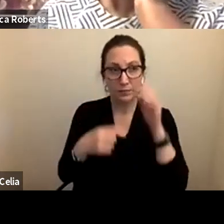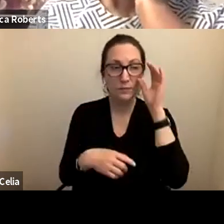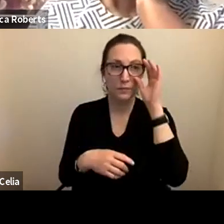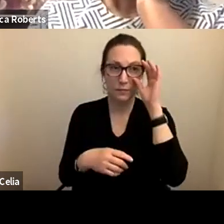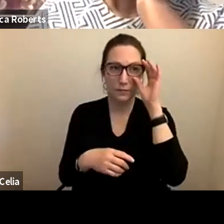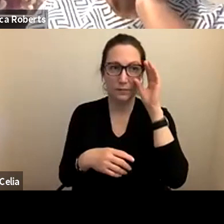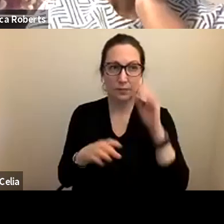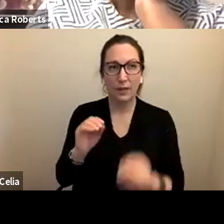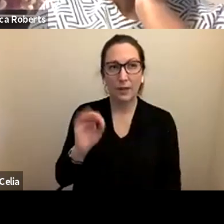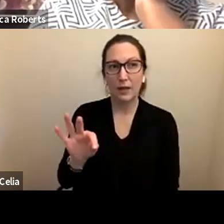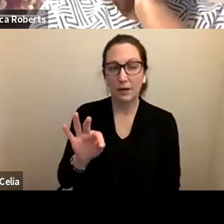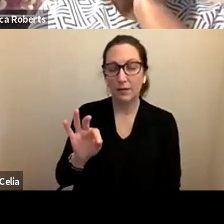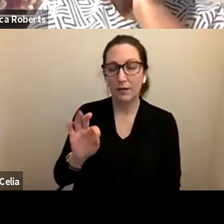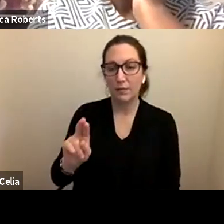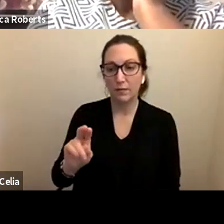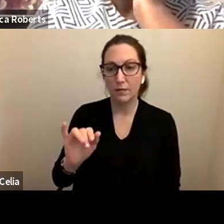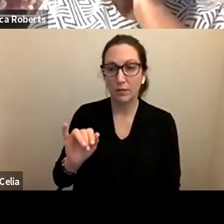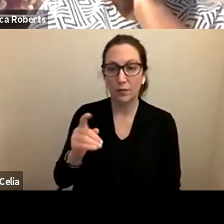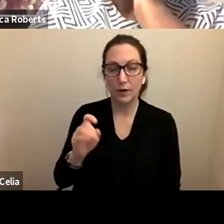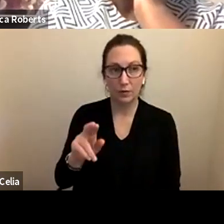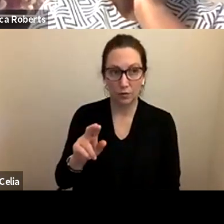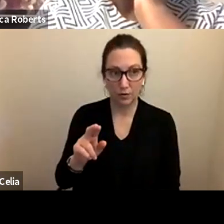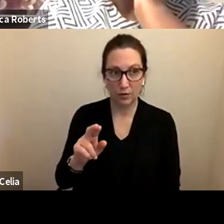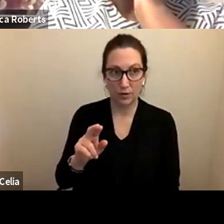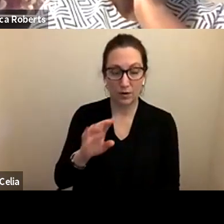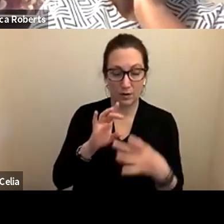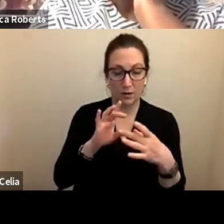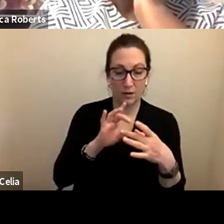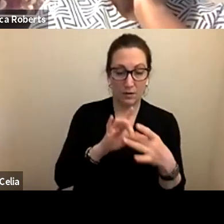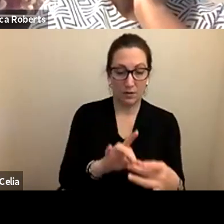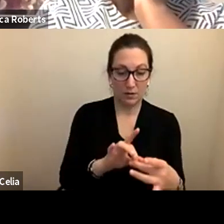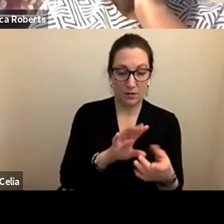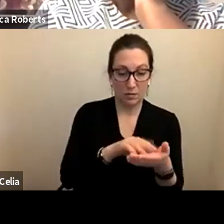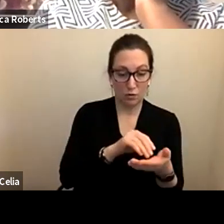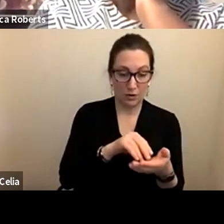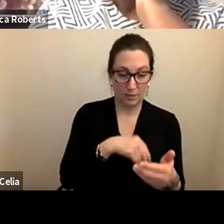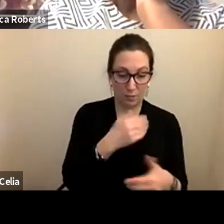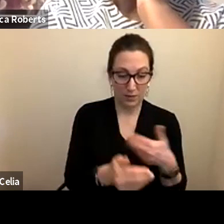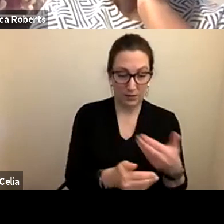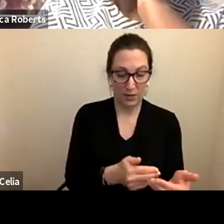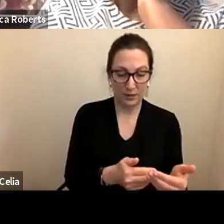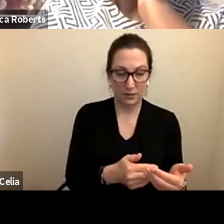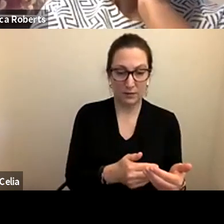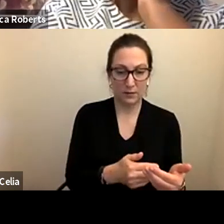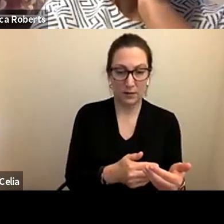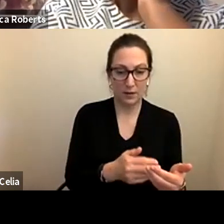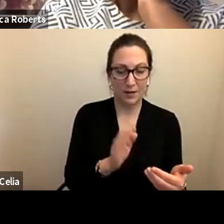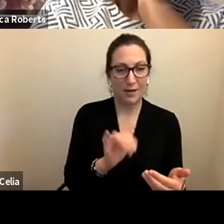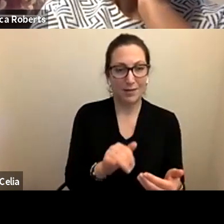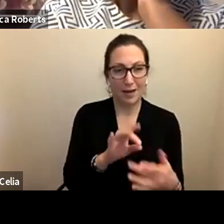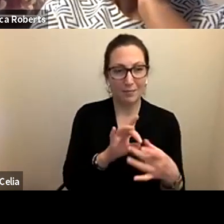if rigor as applied to the learning process, to me, that is a question of